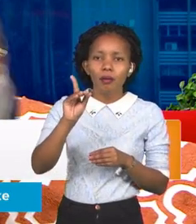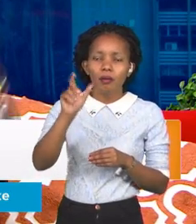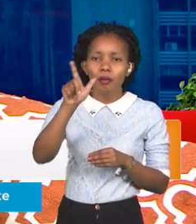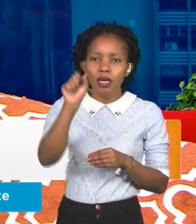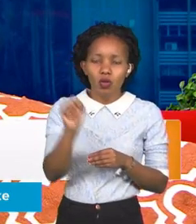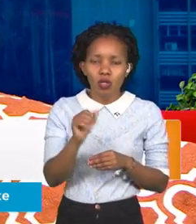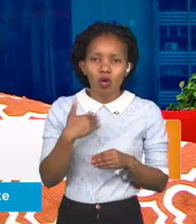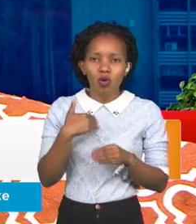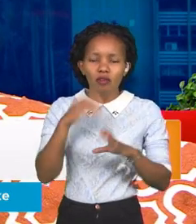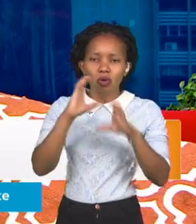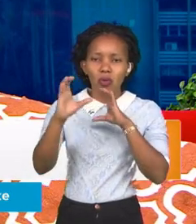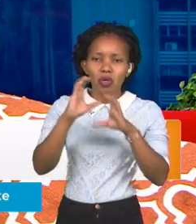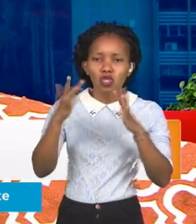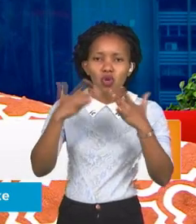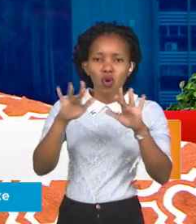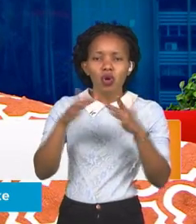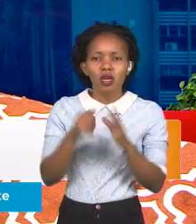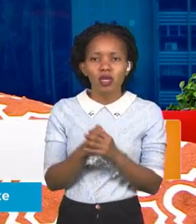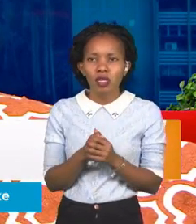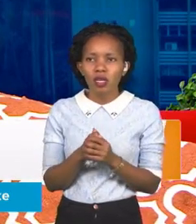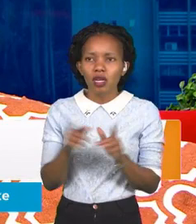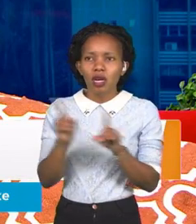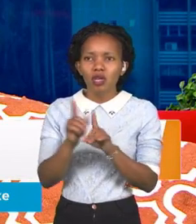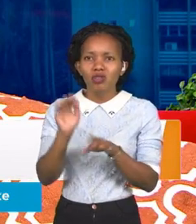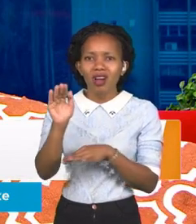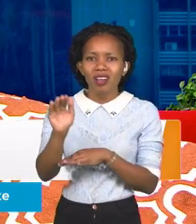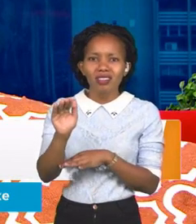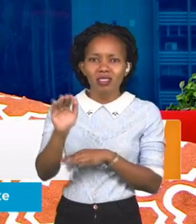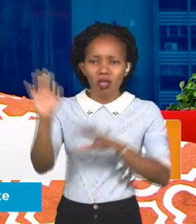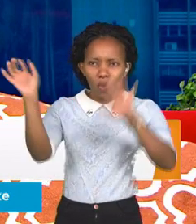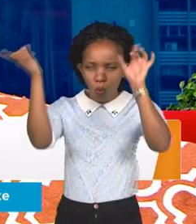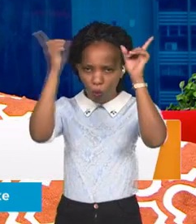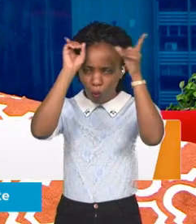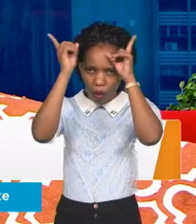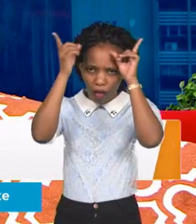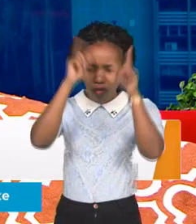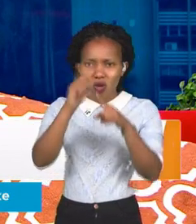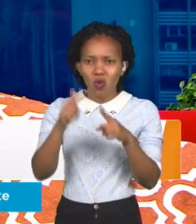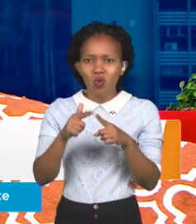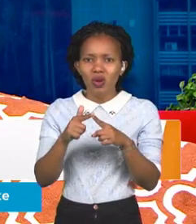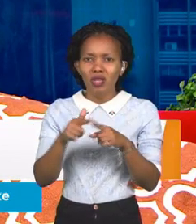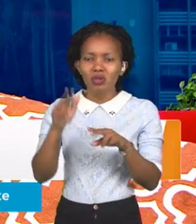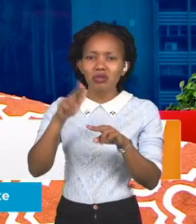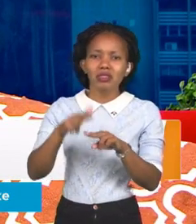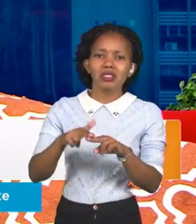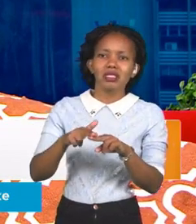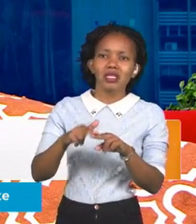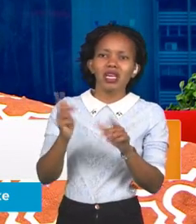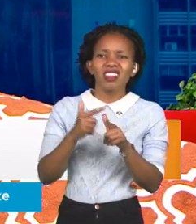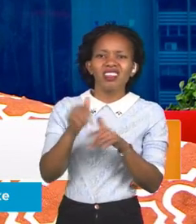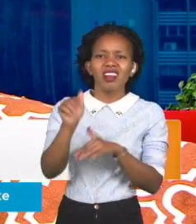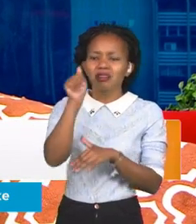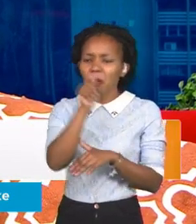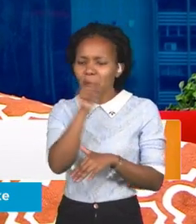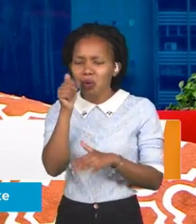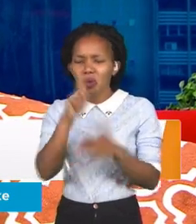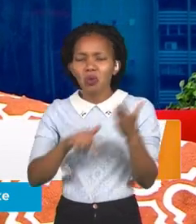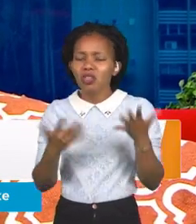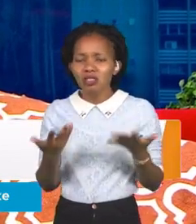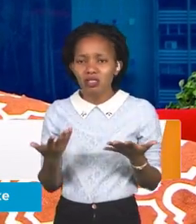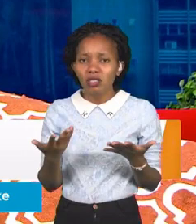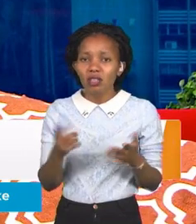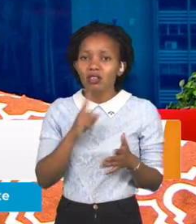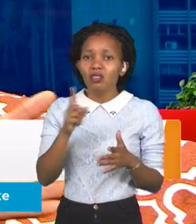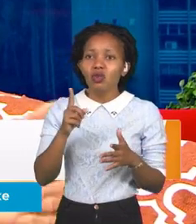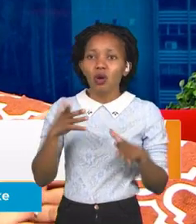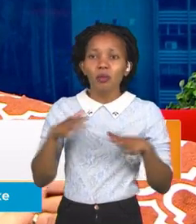online conversation. And forever asking for Wi-Fi passwords whenever you just what's your password? Oh, what's your password? Yes, yeah, yes. You know what I mean? So